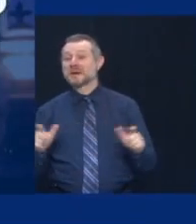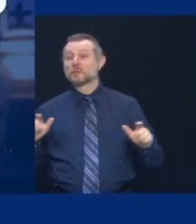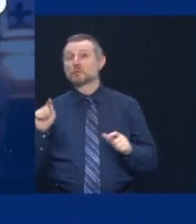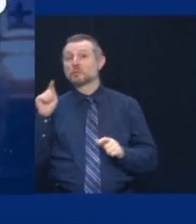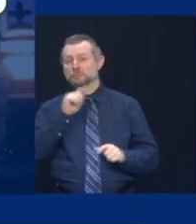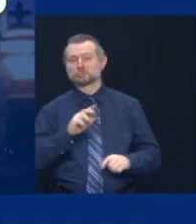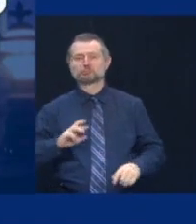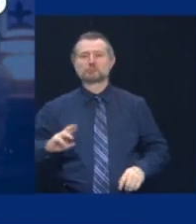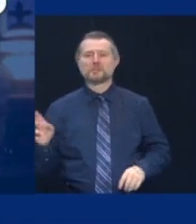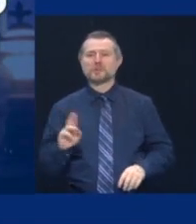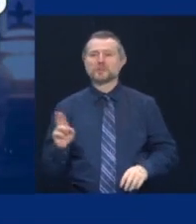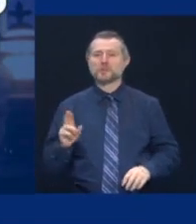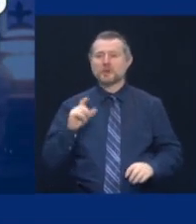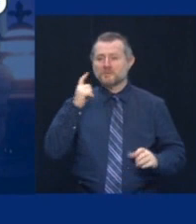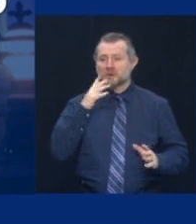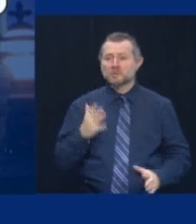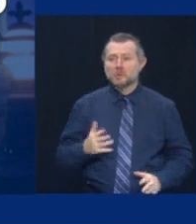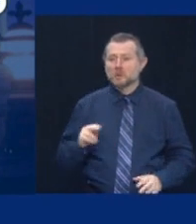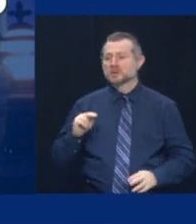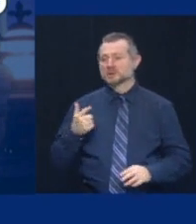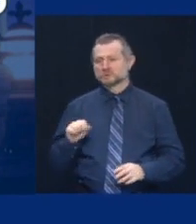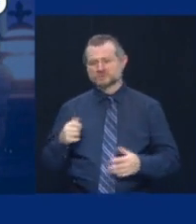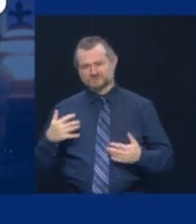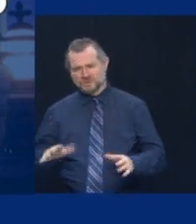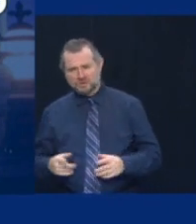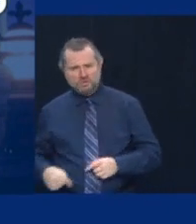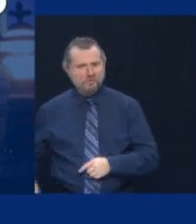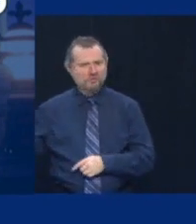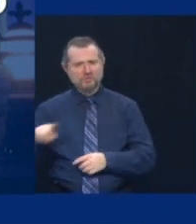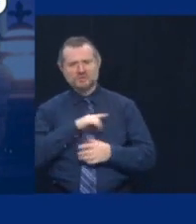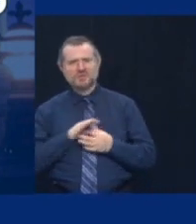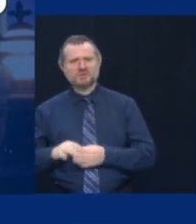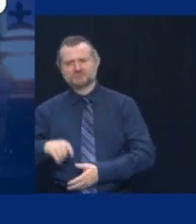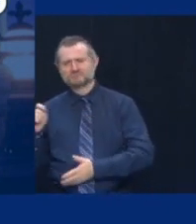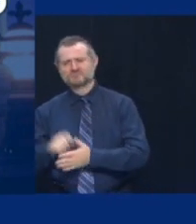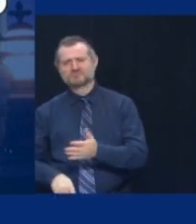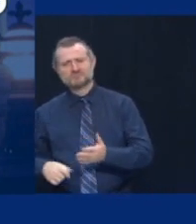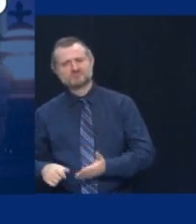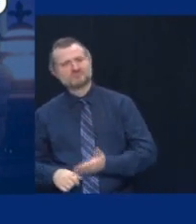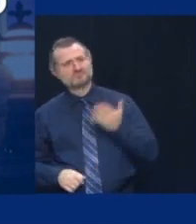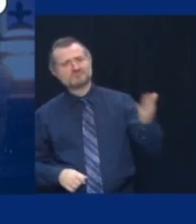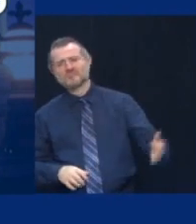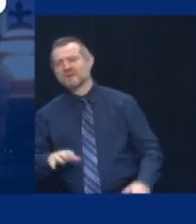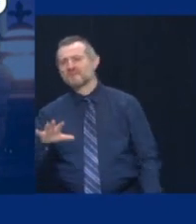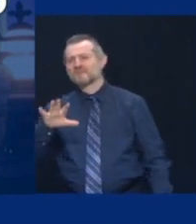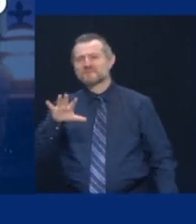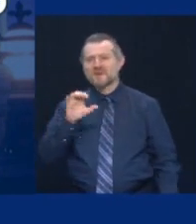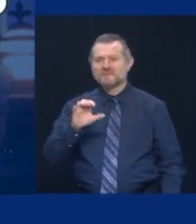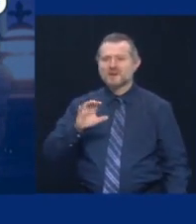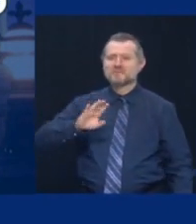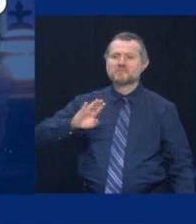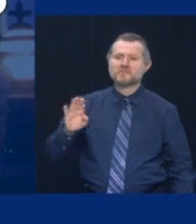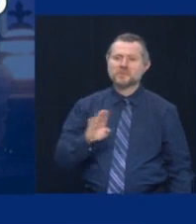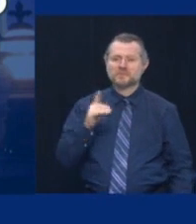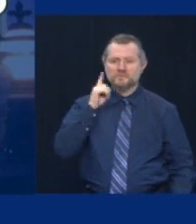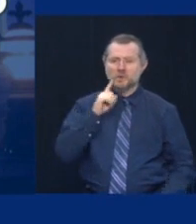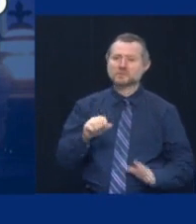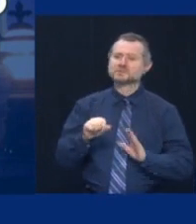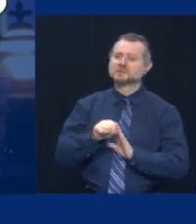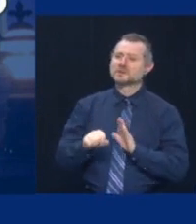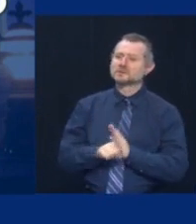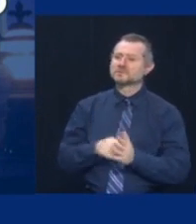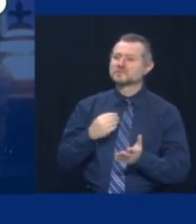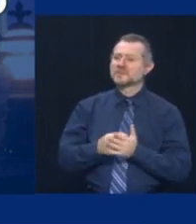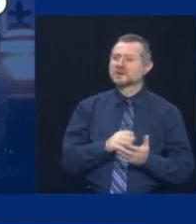a letter to Congress asking for $500 billion in state and local assistance. Do you know what